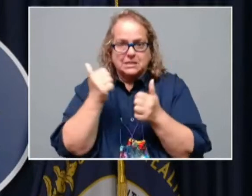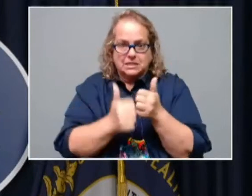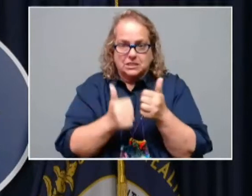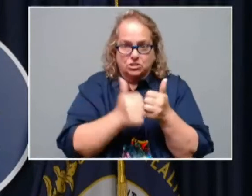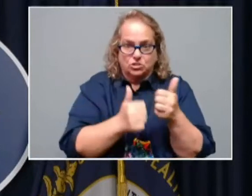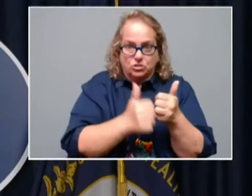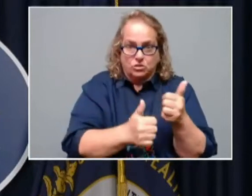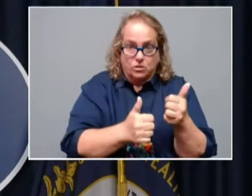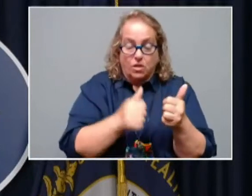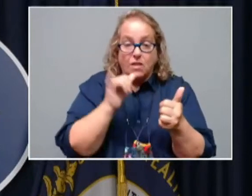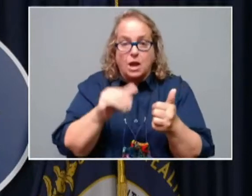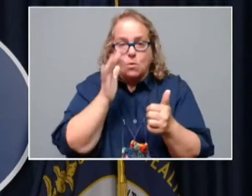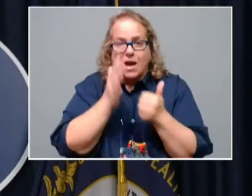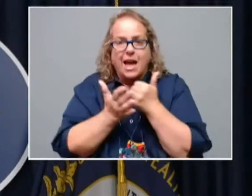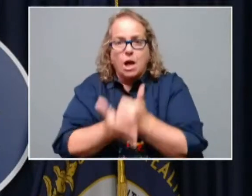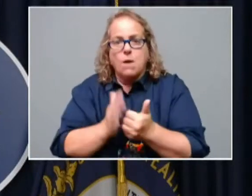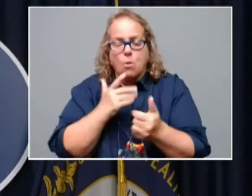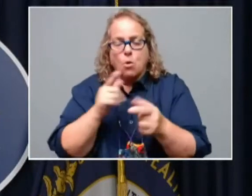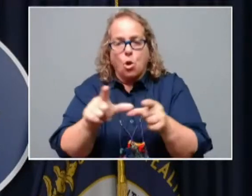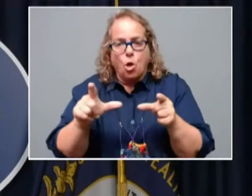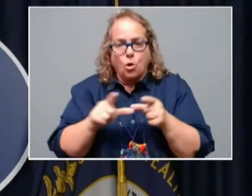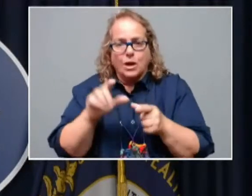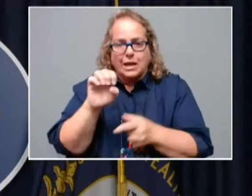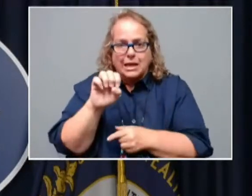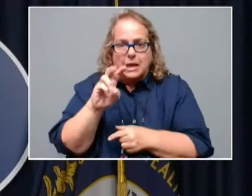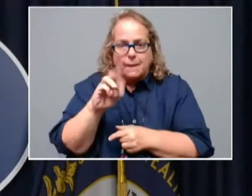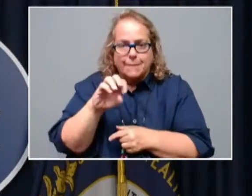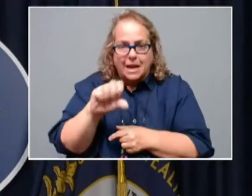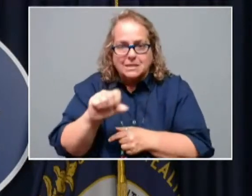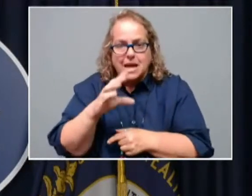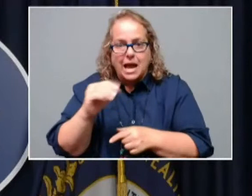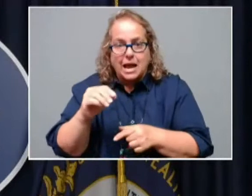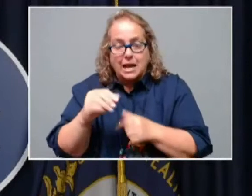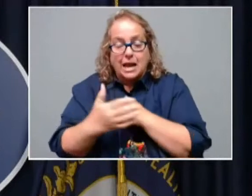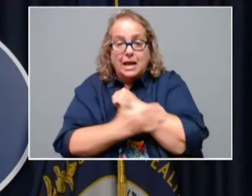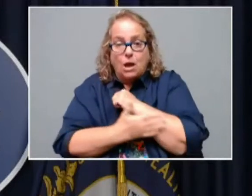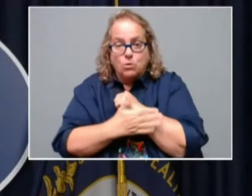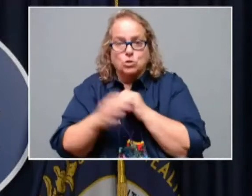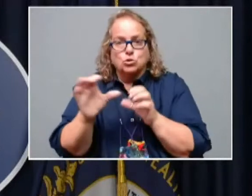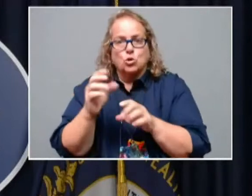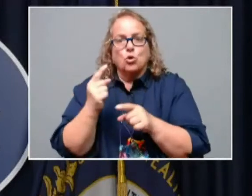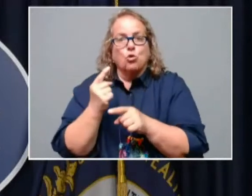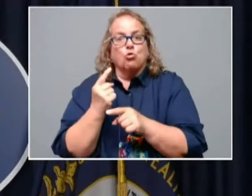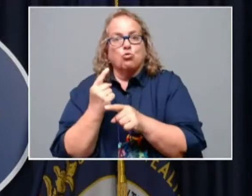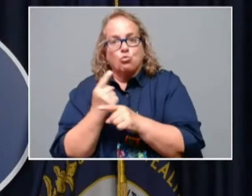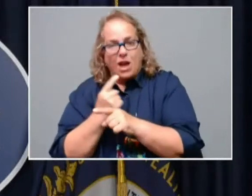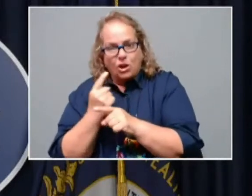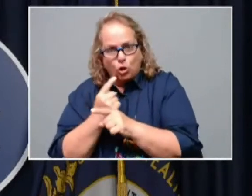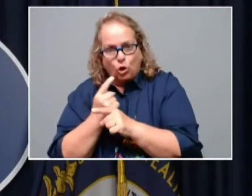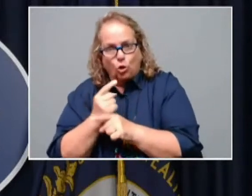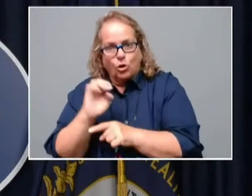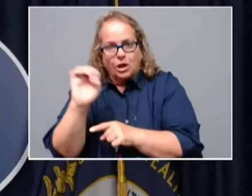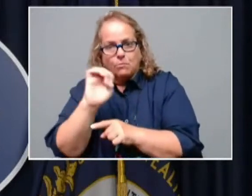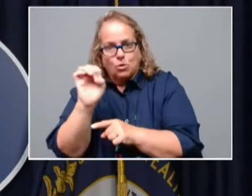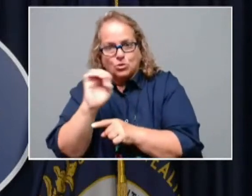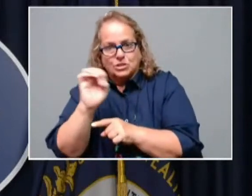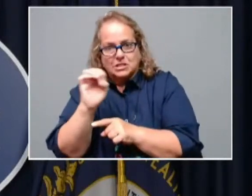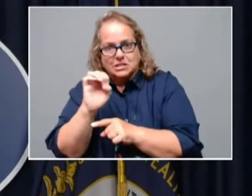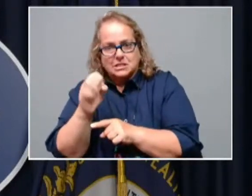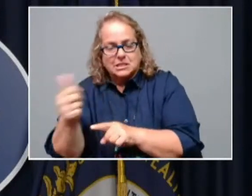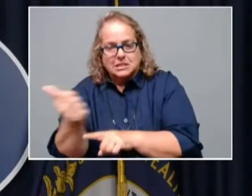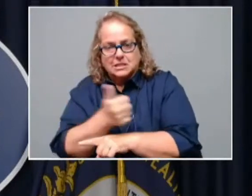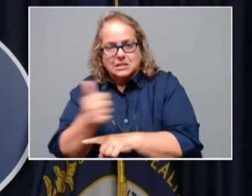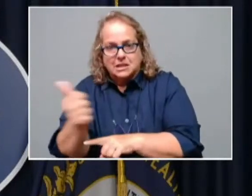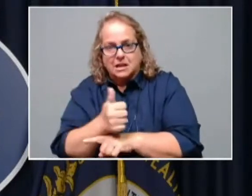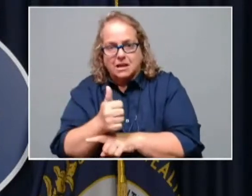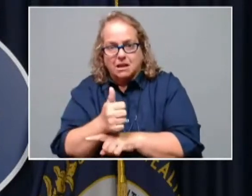of our local EMS and counties do regular emergency runs that either people can't do because of